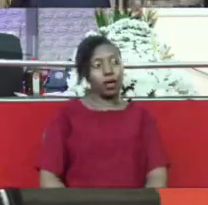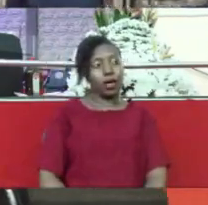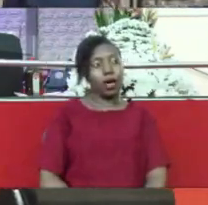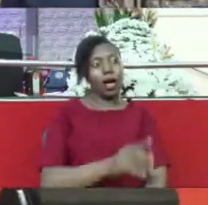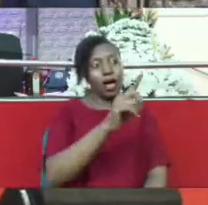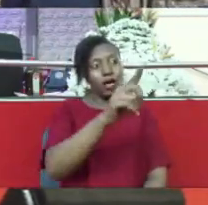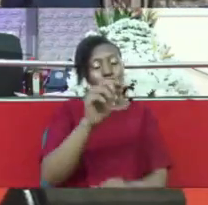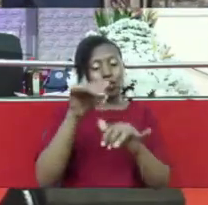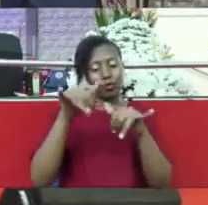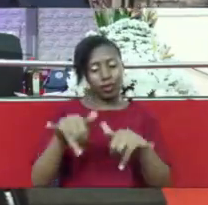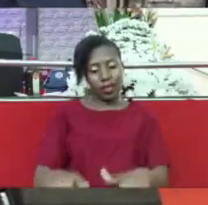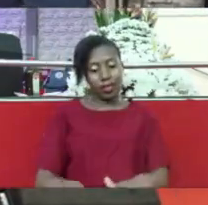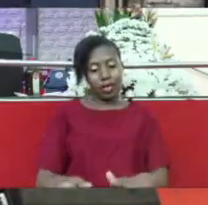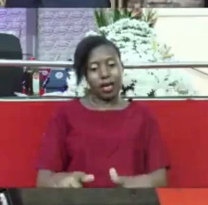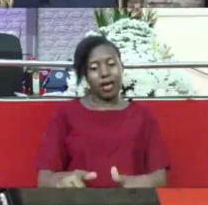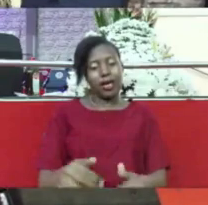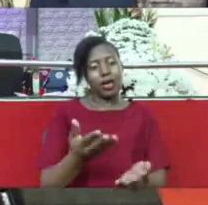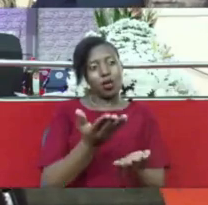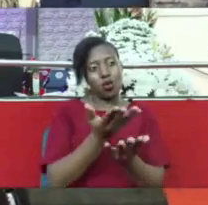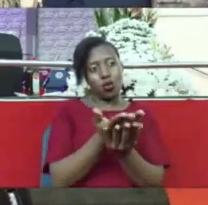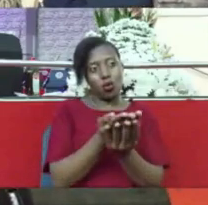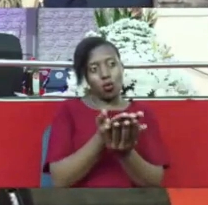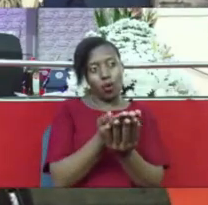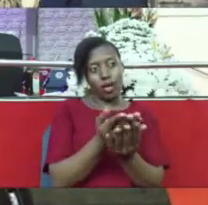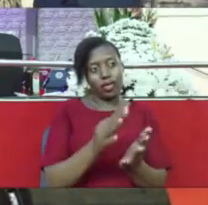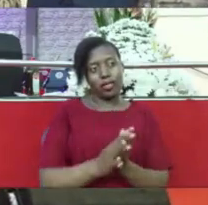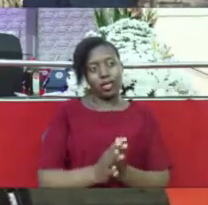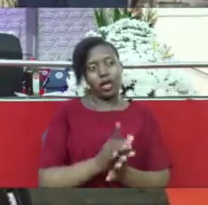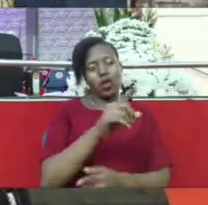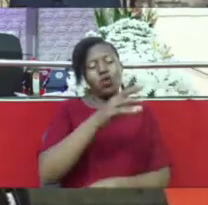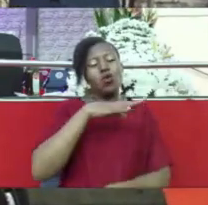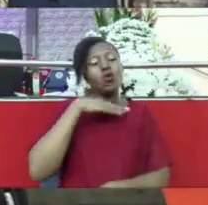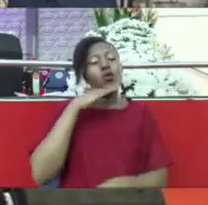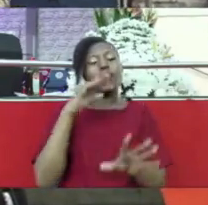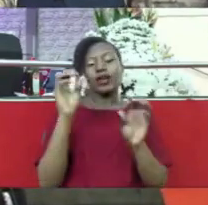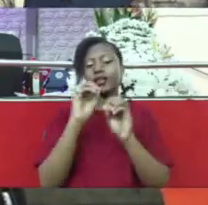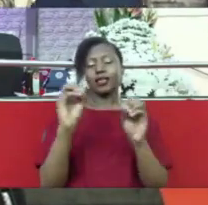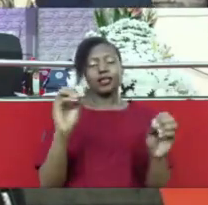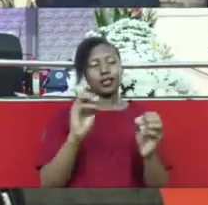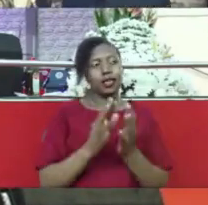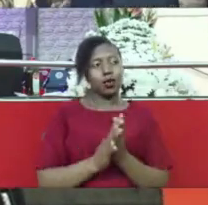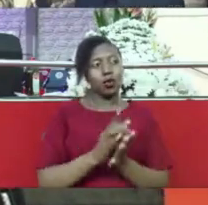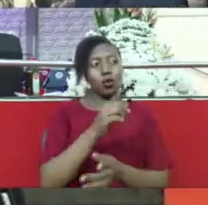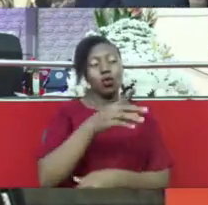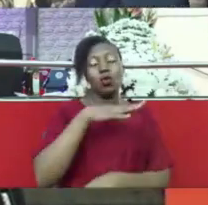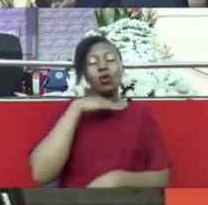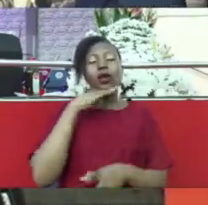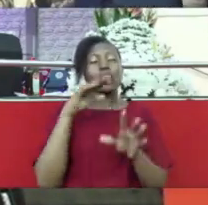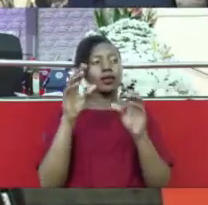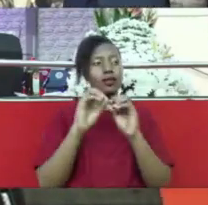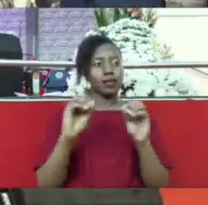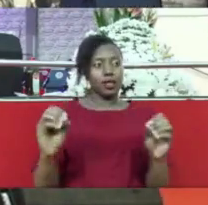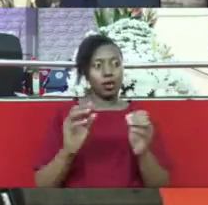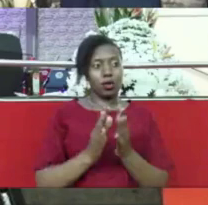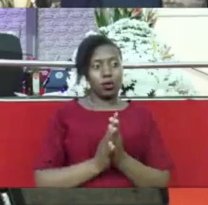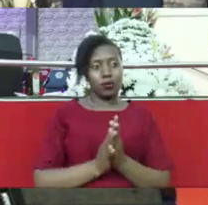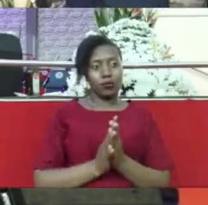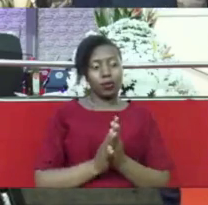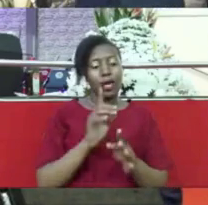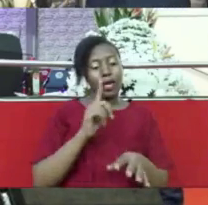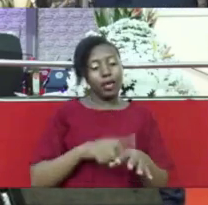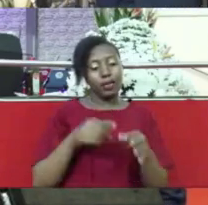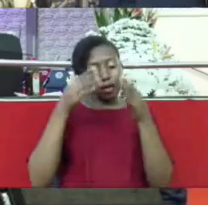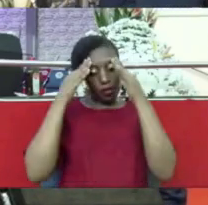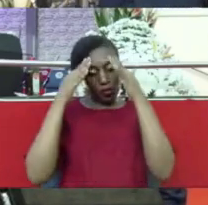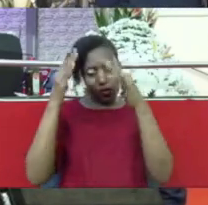remain moisturized. Na utapata kuwa na unyevu. You will not die. Hautakufa. You will not die. Hautakufa. When you soak in